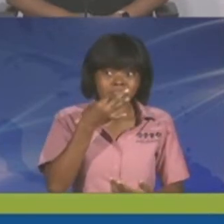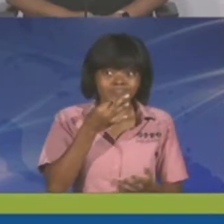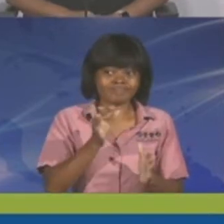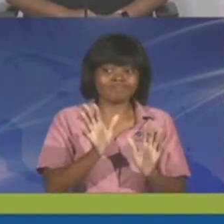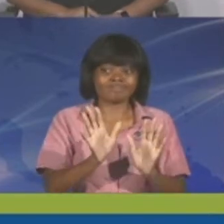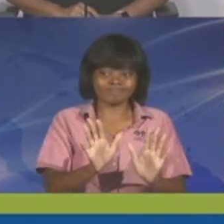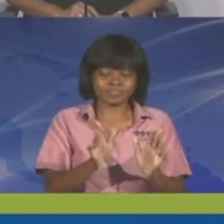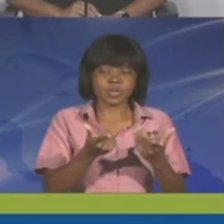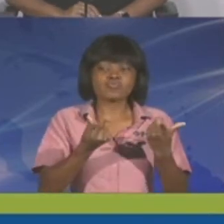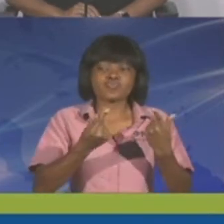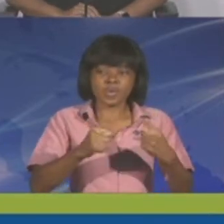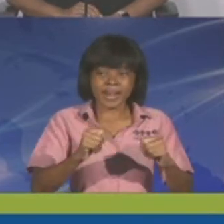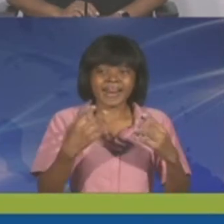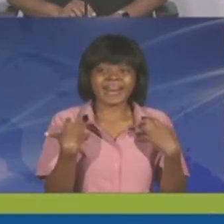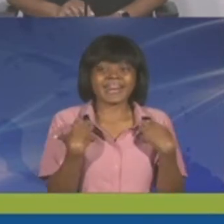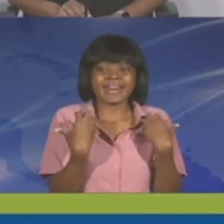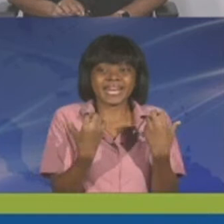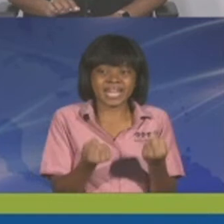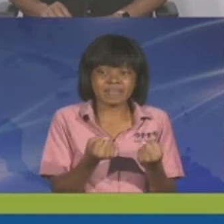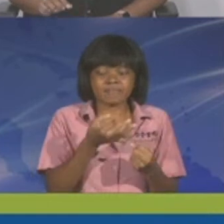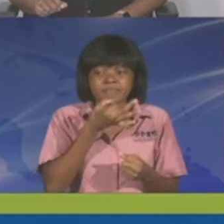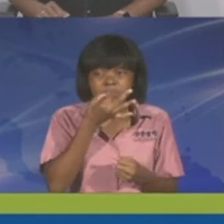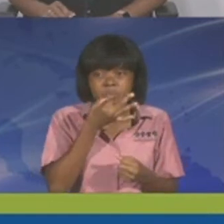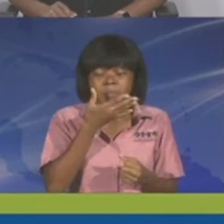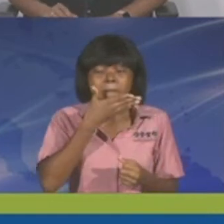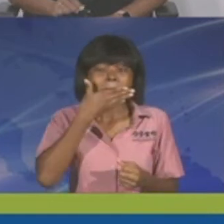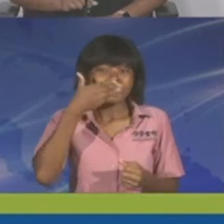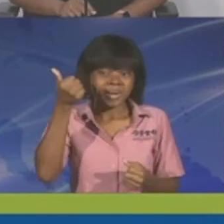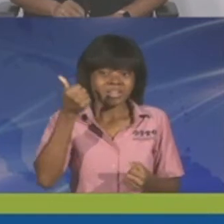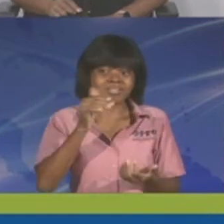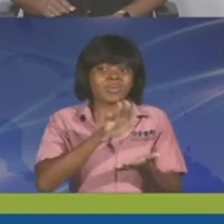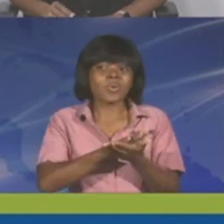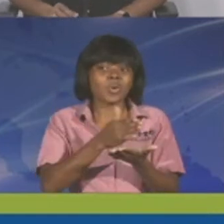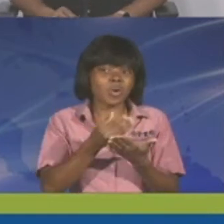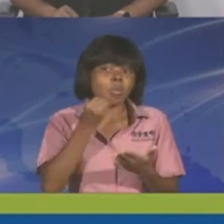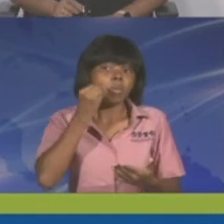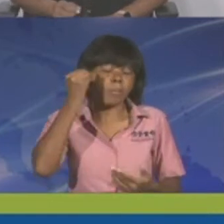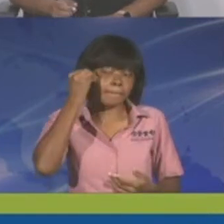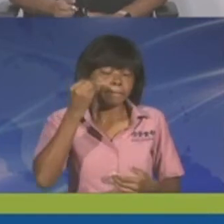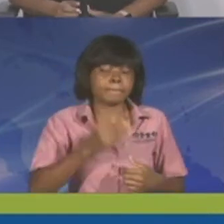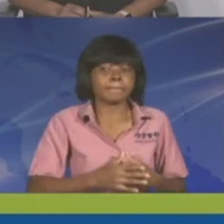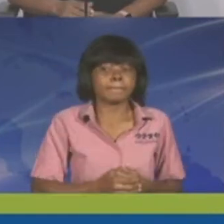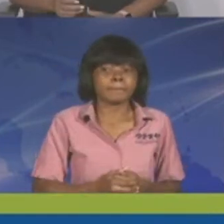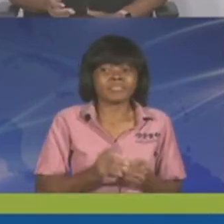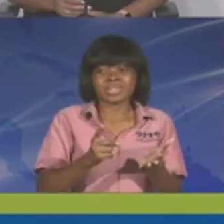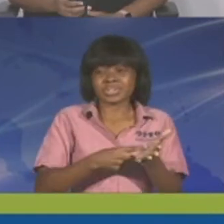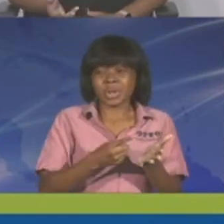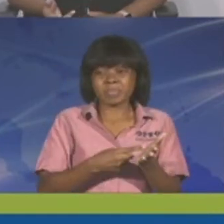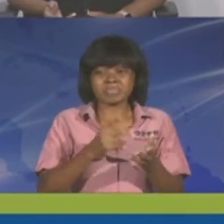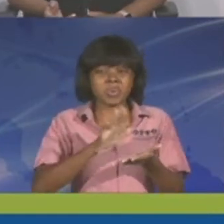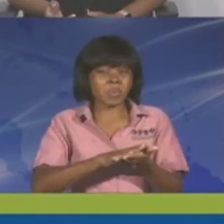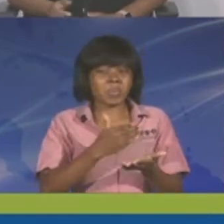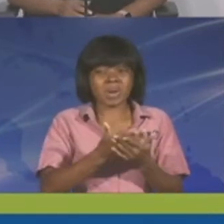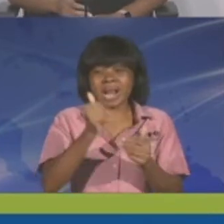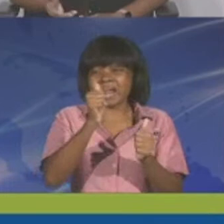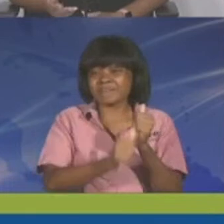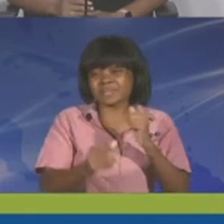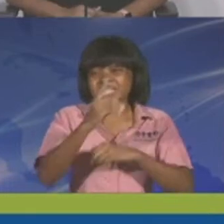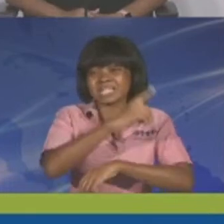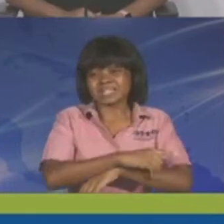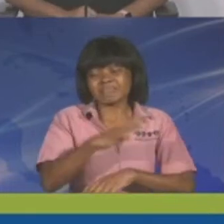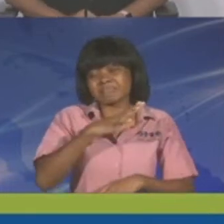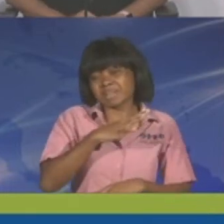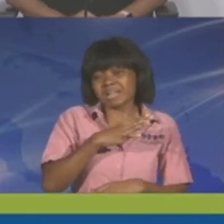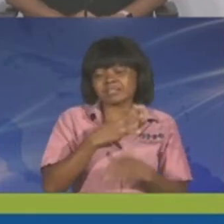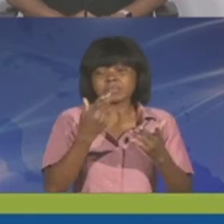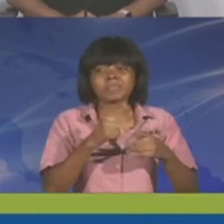cook more food at home. And even if you can't cook every single day, 7 days a week, you can then say, well, maybe we'll cook twice for the week, and you cook enough